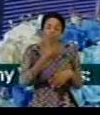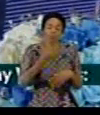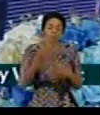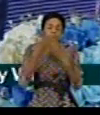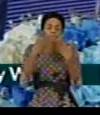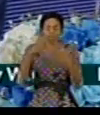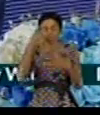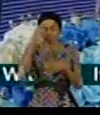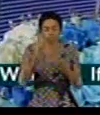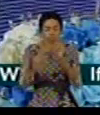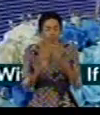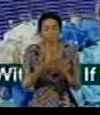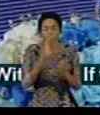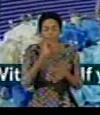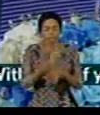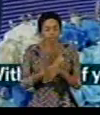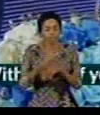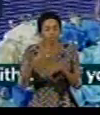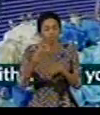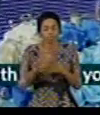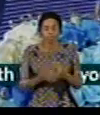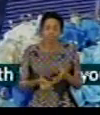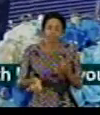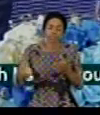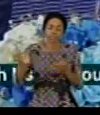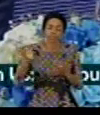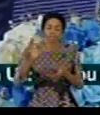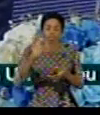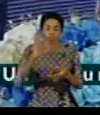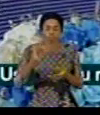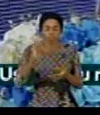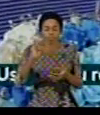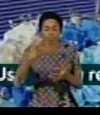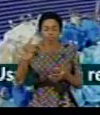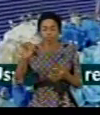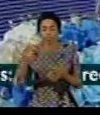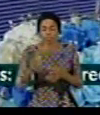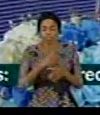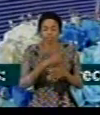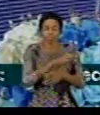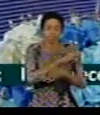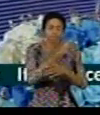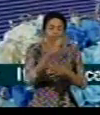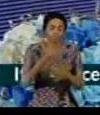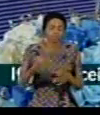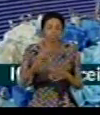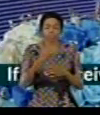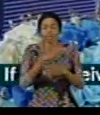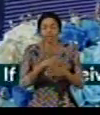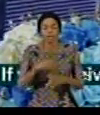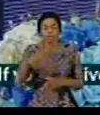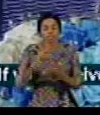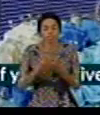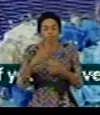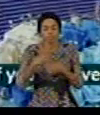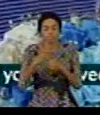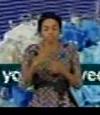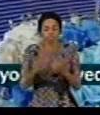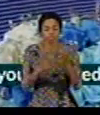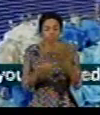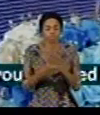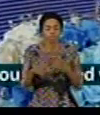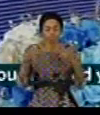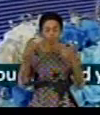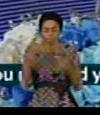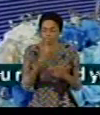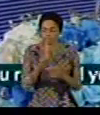in the media, in the ushering, and every other session of the work that made this program a reality and a success. Thank you, Lord,